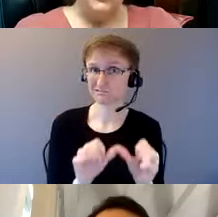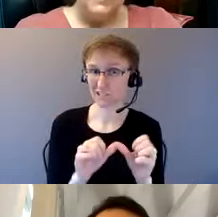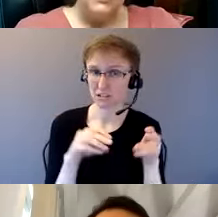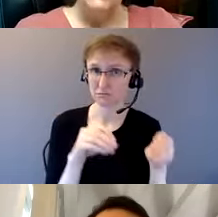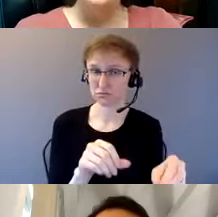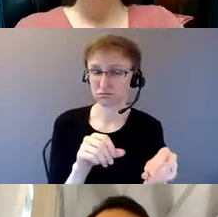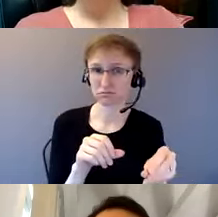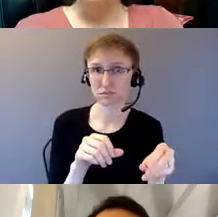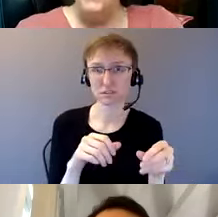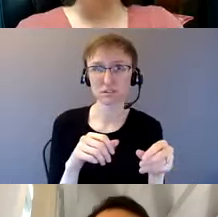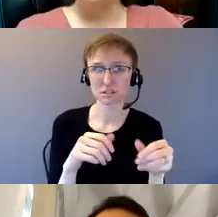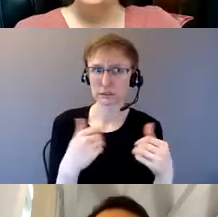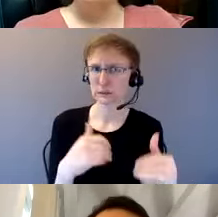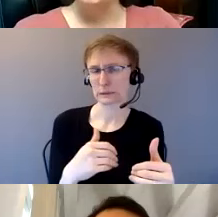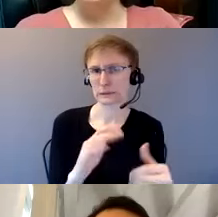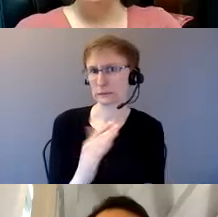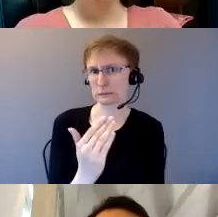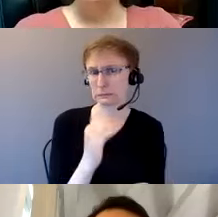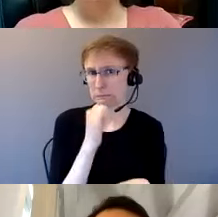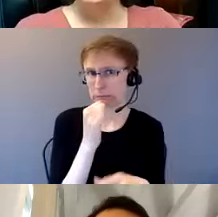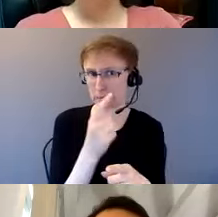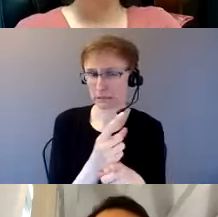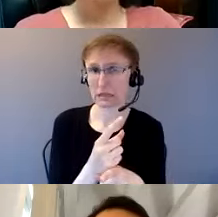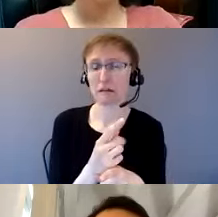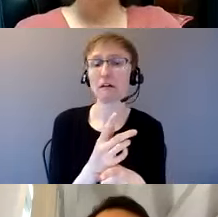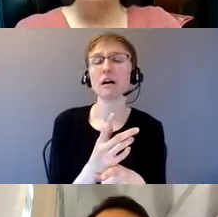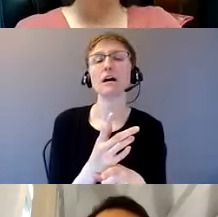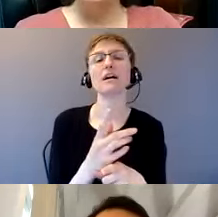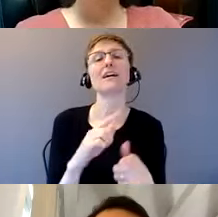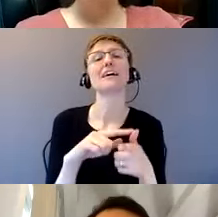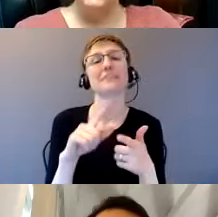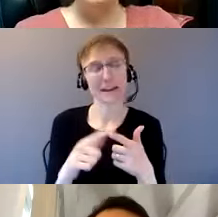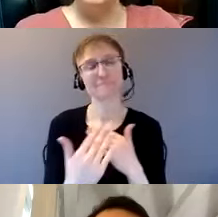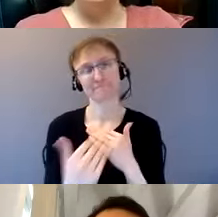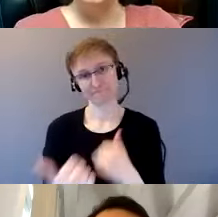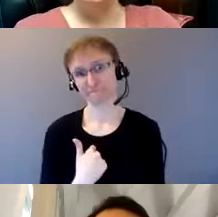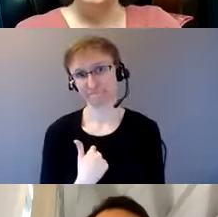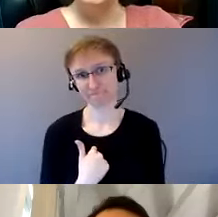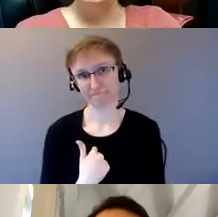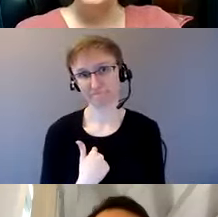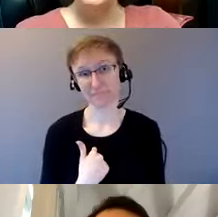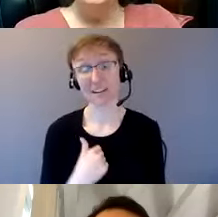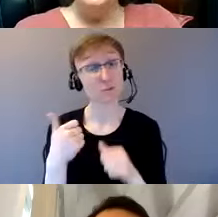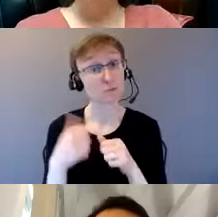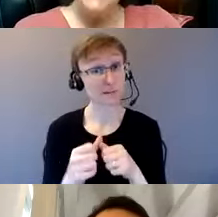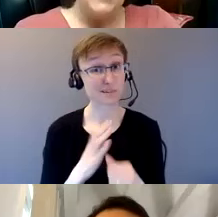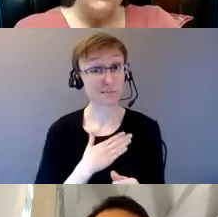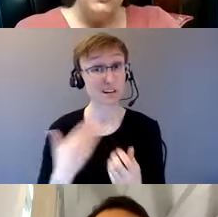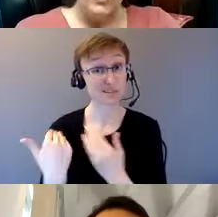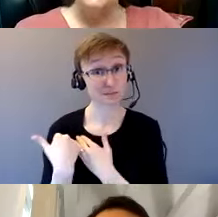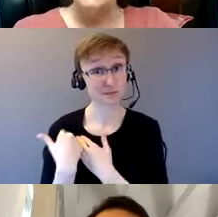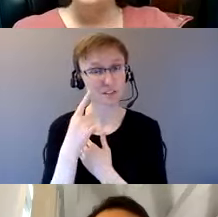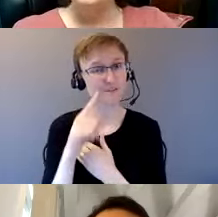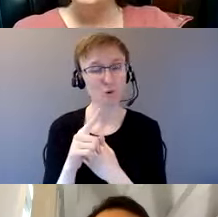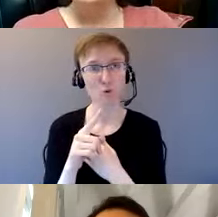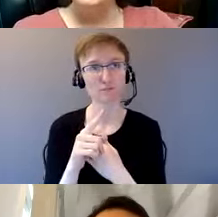financial decisions, then I might be called to look at it. Because remember, my job is a permanent solution, and it's a last